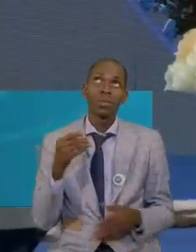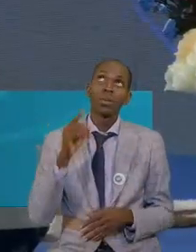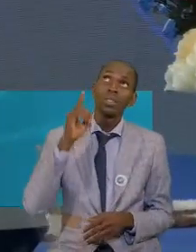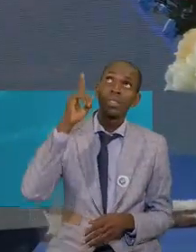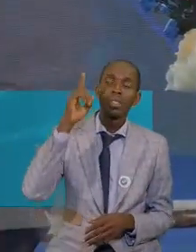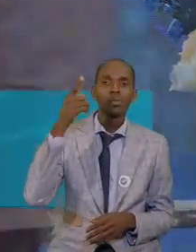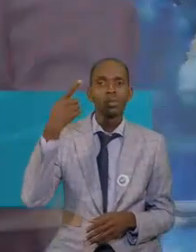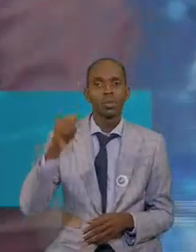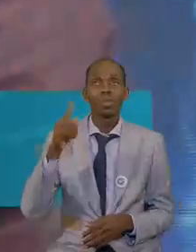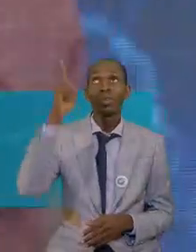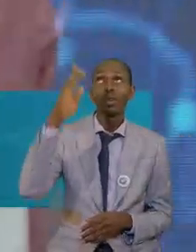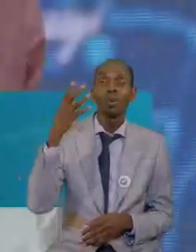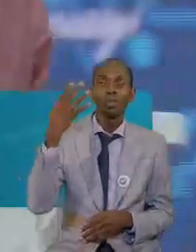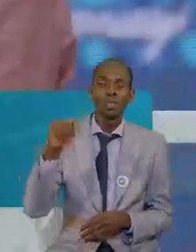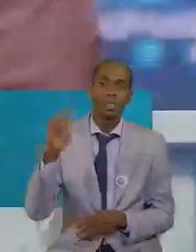of Days.